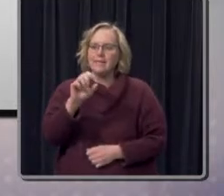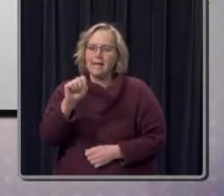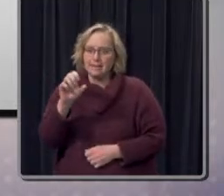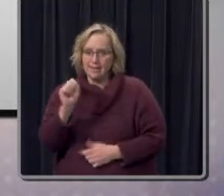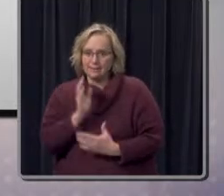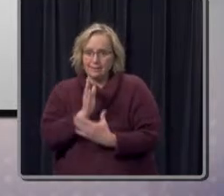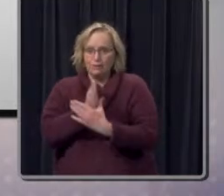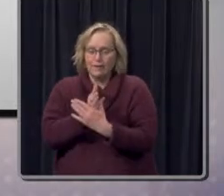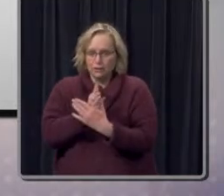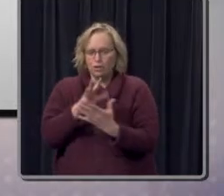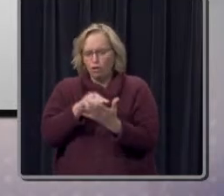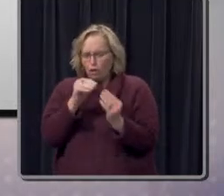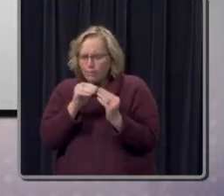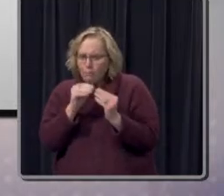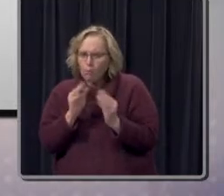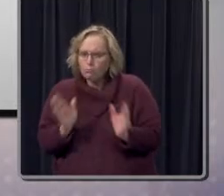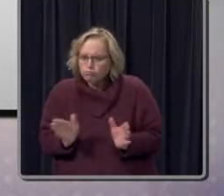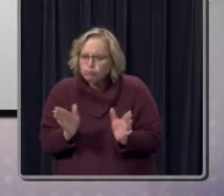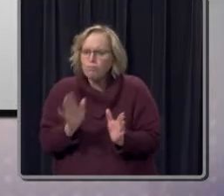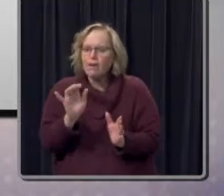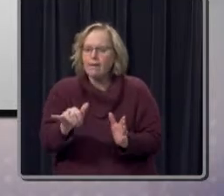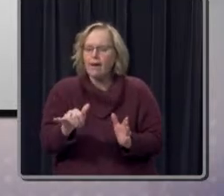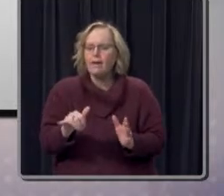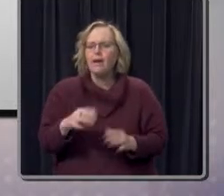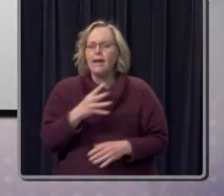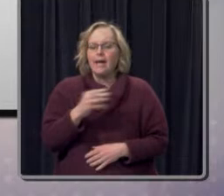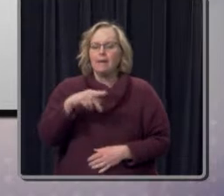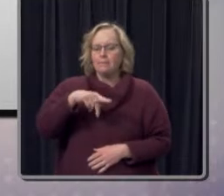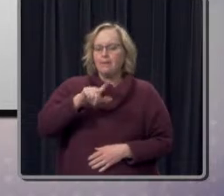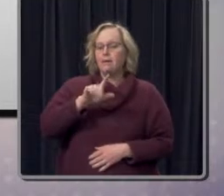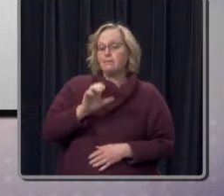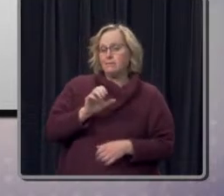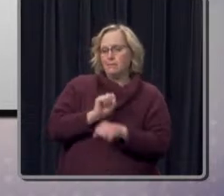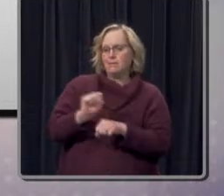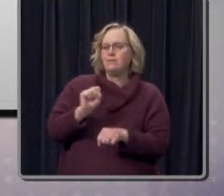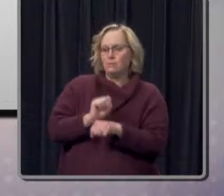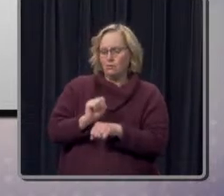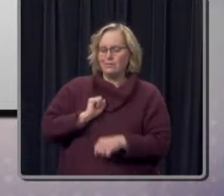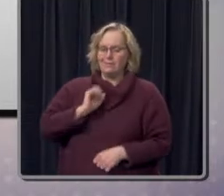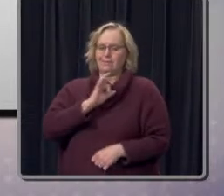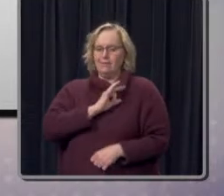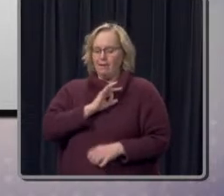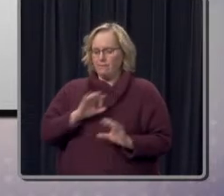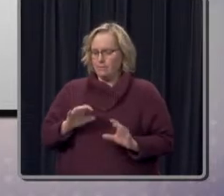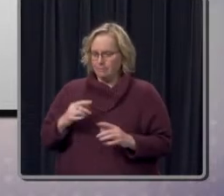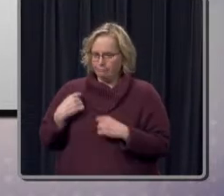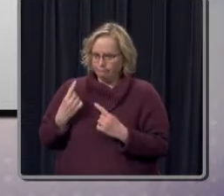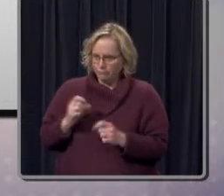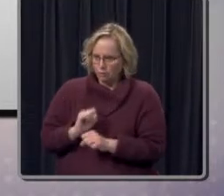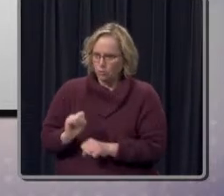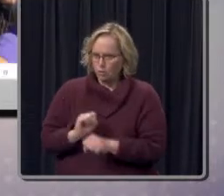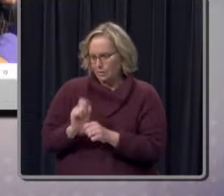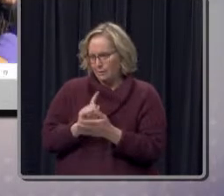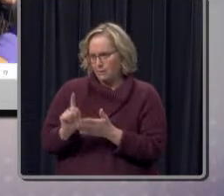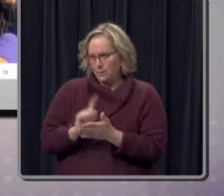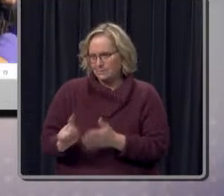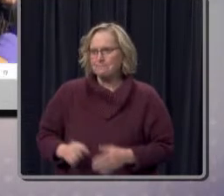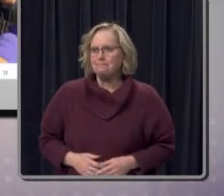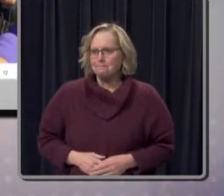and pushing into those, as well as the PLC work that our staff is doing on a weekly basis.